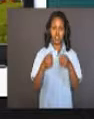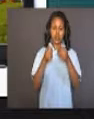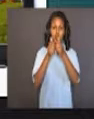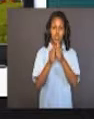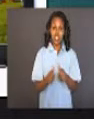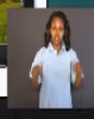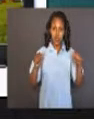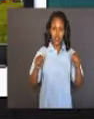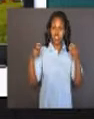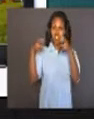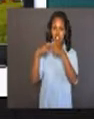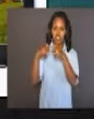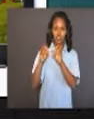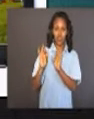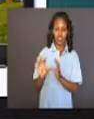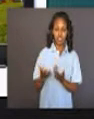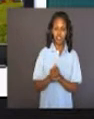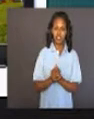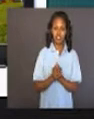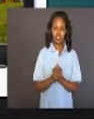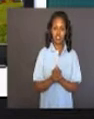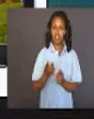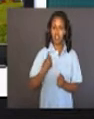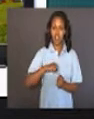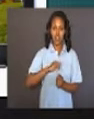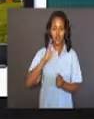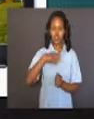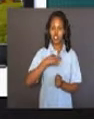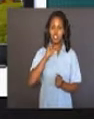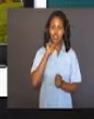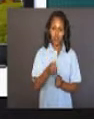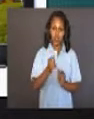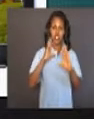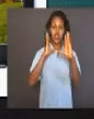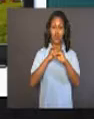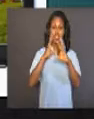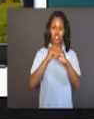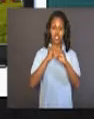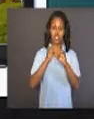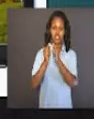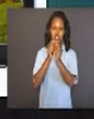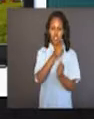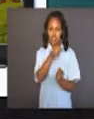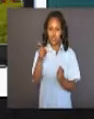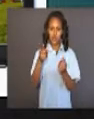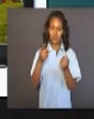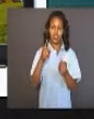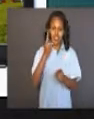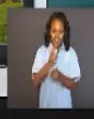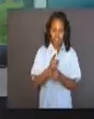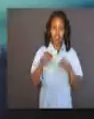Without electronics, I would not be talking to you right